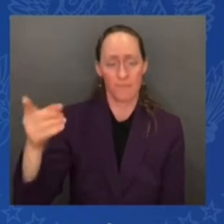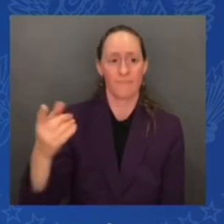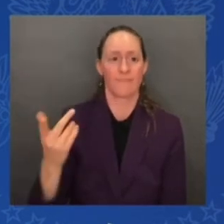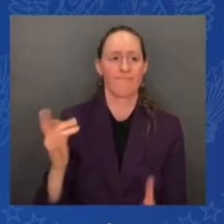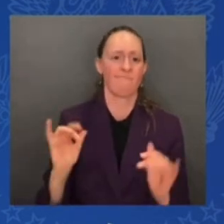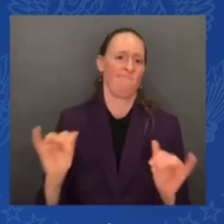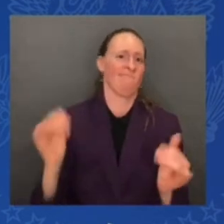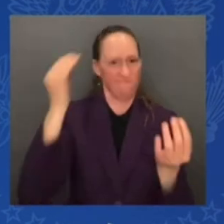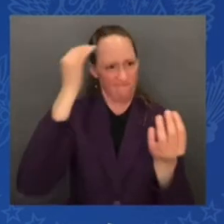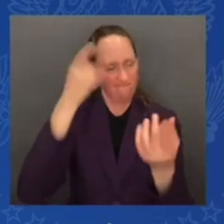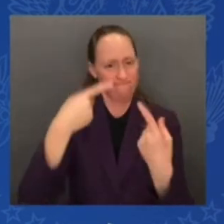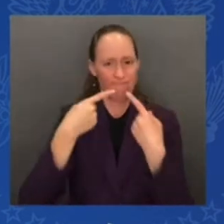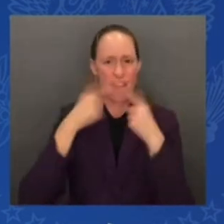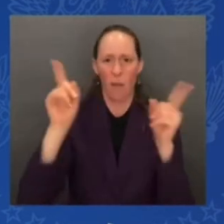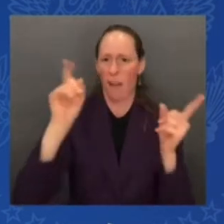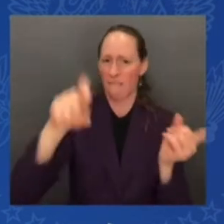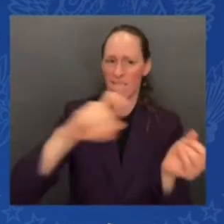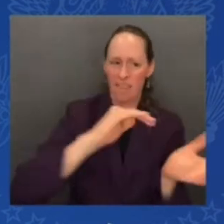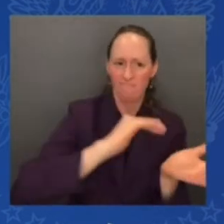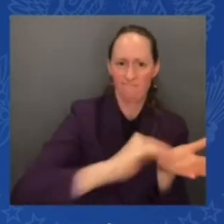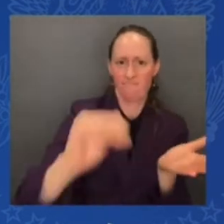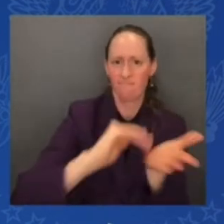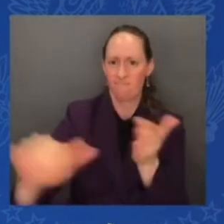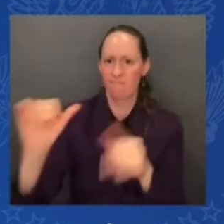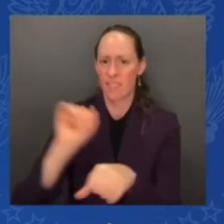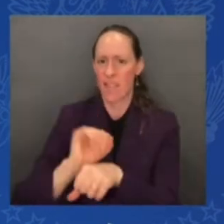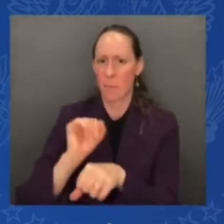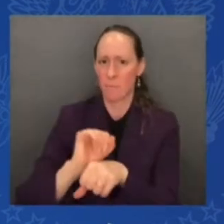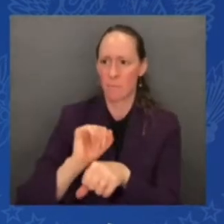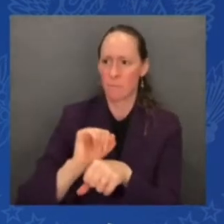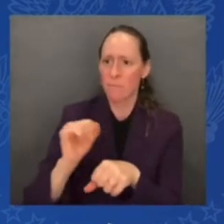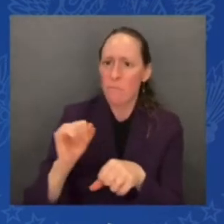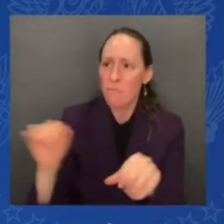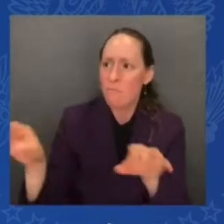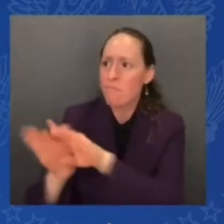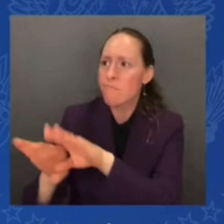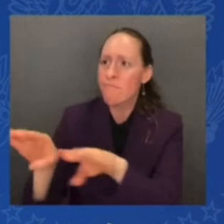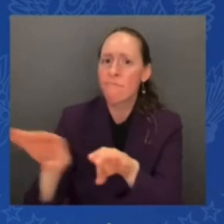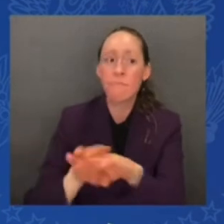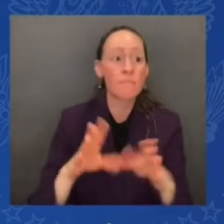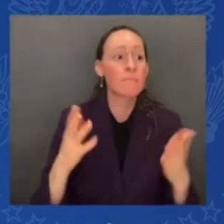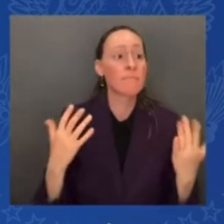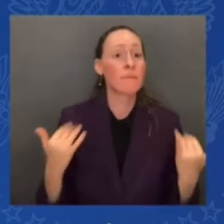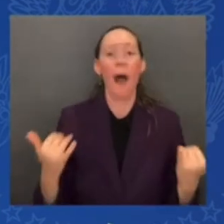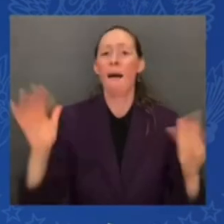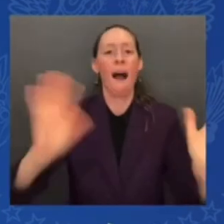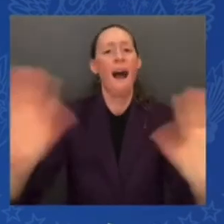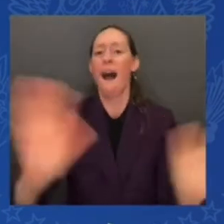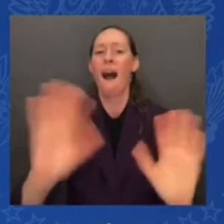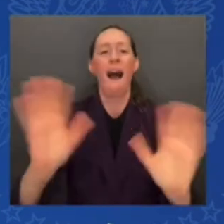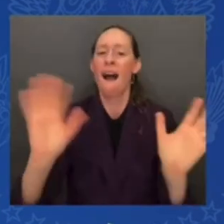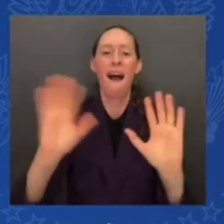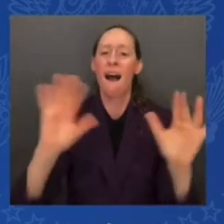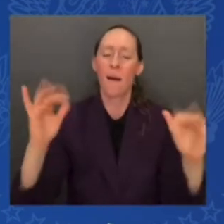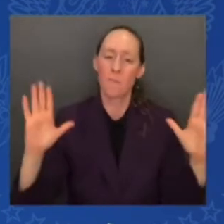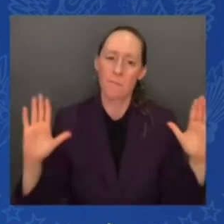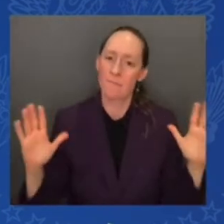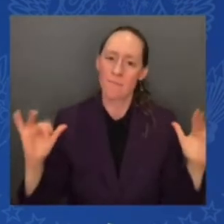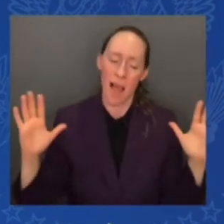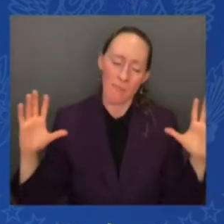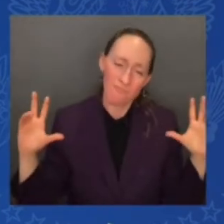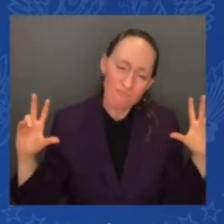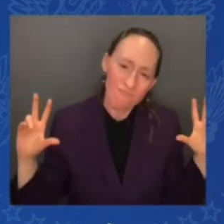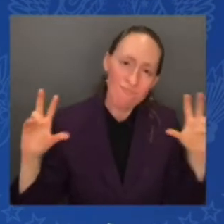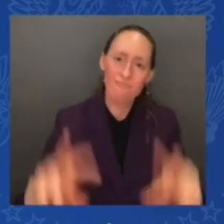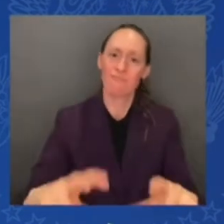fab with a $3.5 billion investment, creating 700 new jobs, many of which won't require a college degree. And by the way,